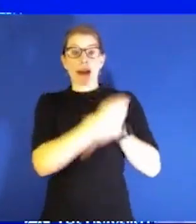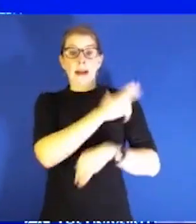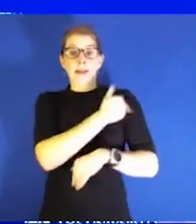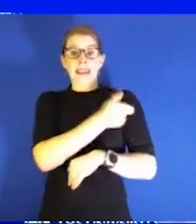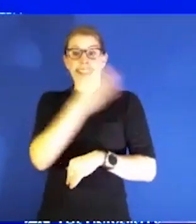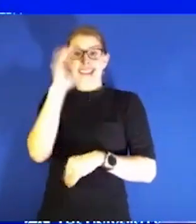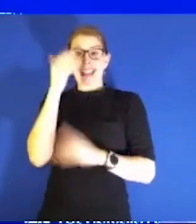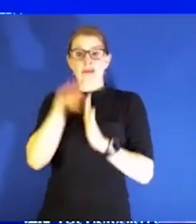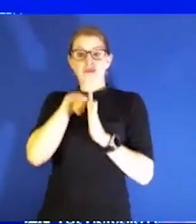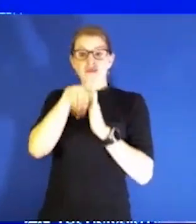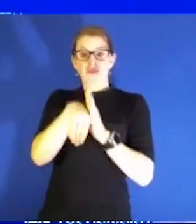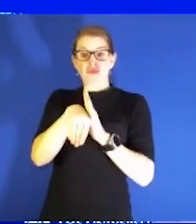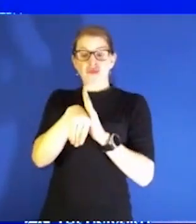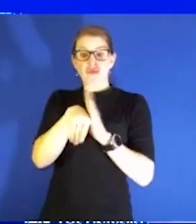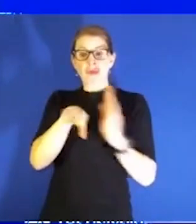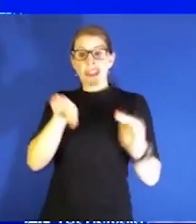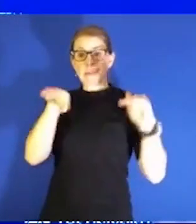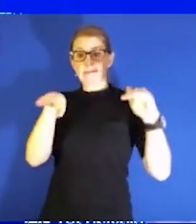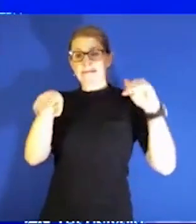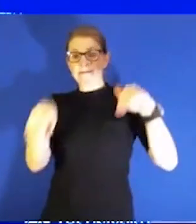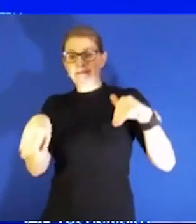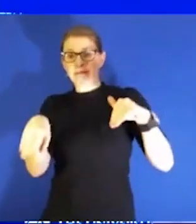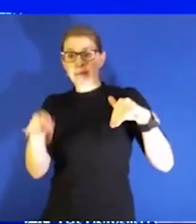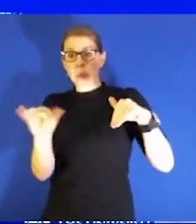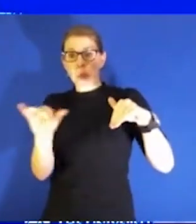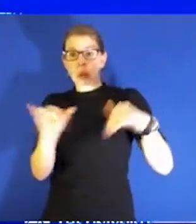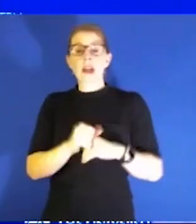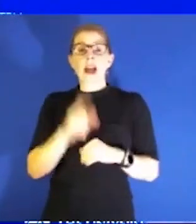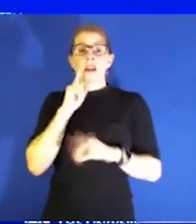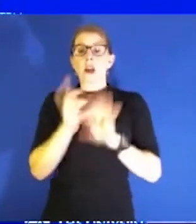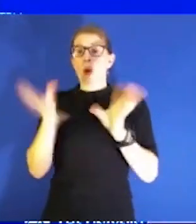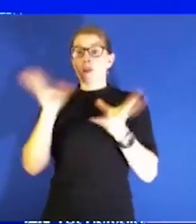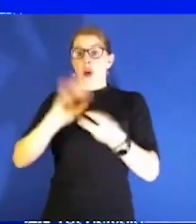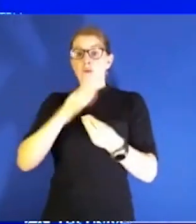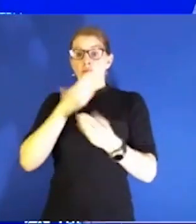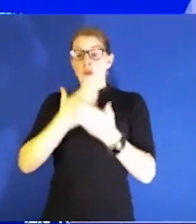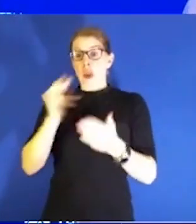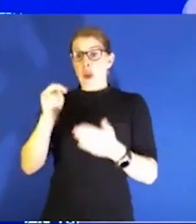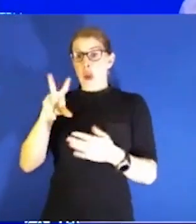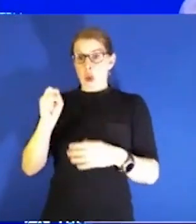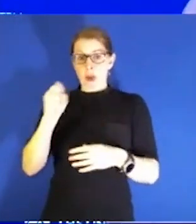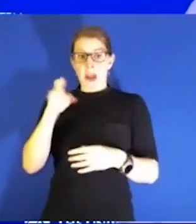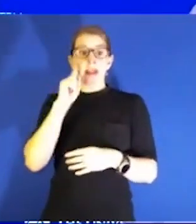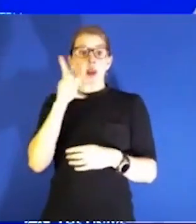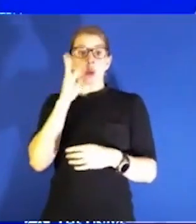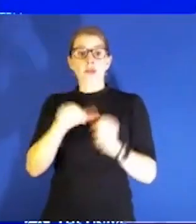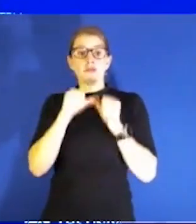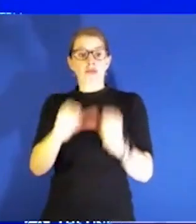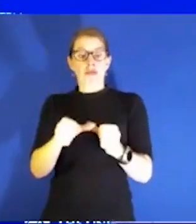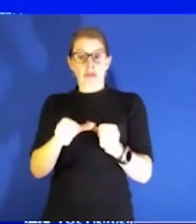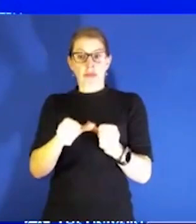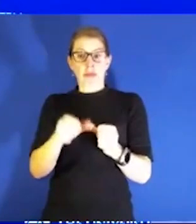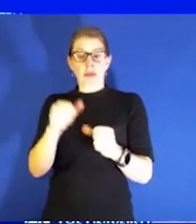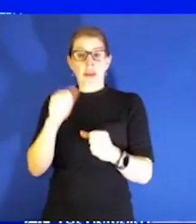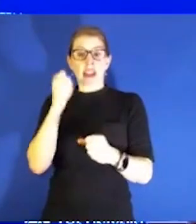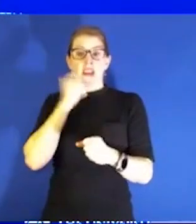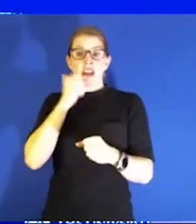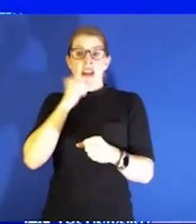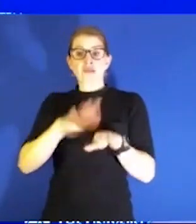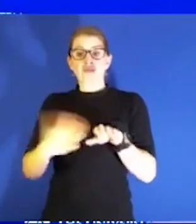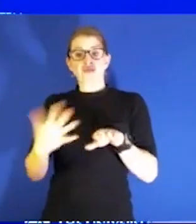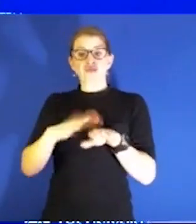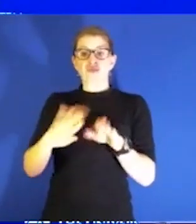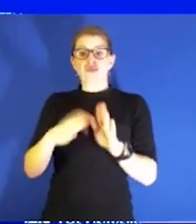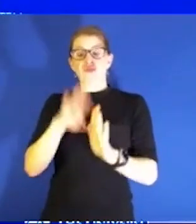downtrend as well from their data, so I think overall there's good news. I think we will continue to see maybe day-to-day fluctuations, and we really need to look at